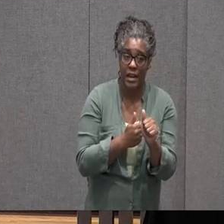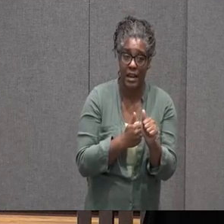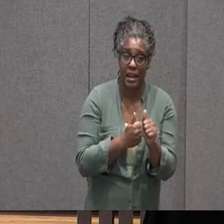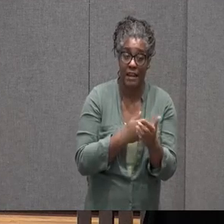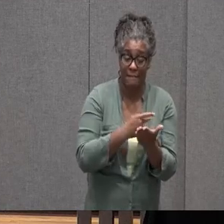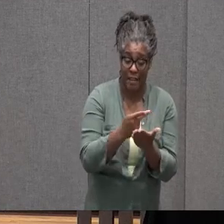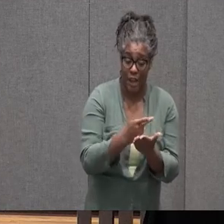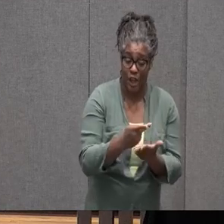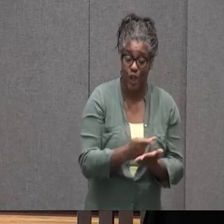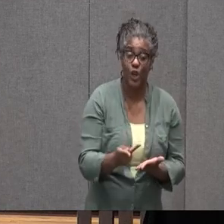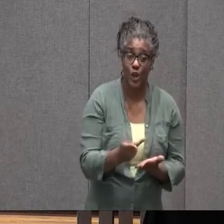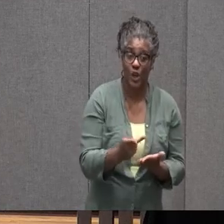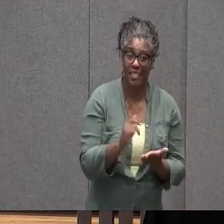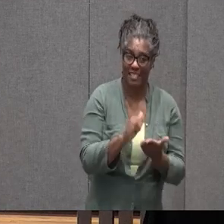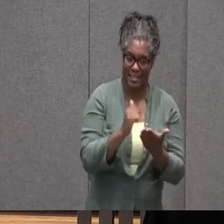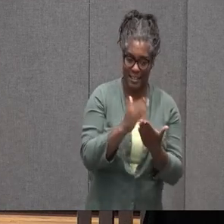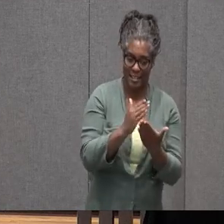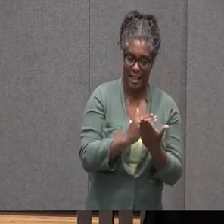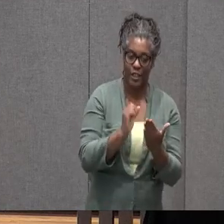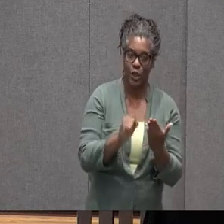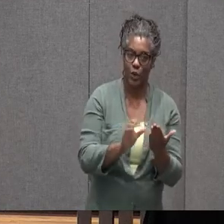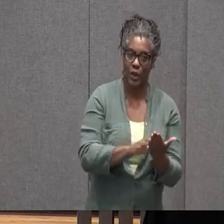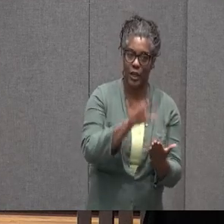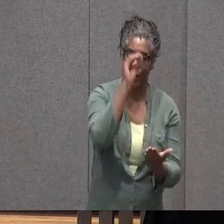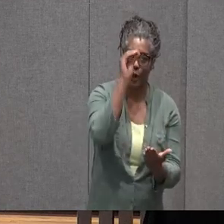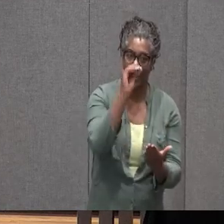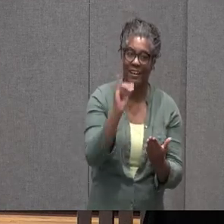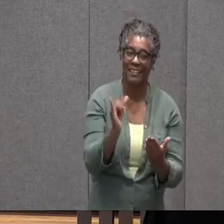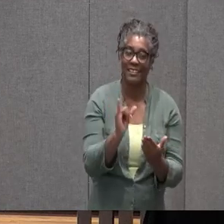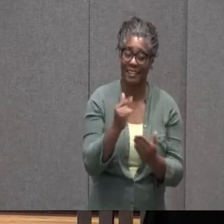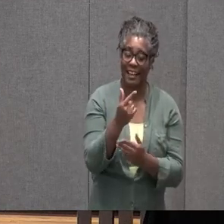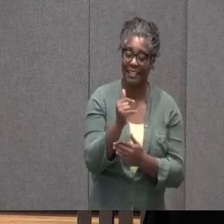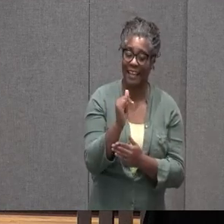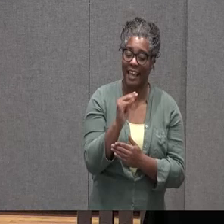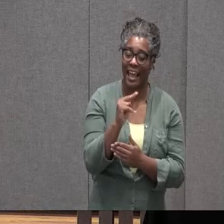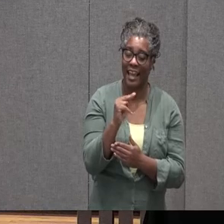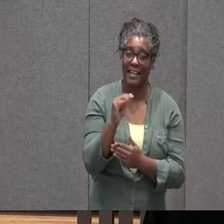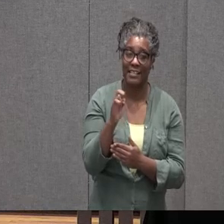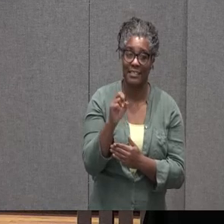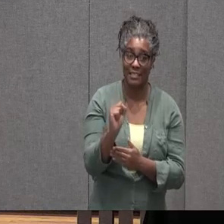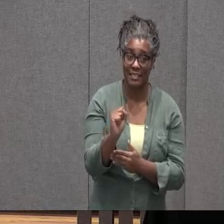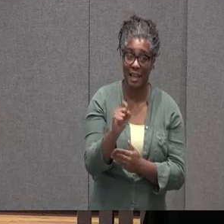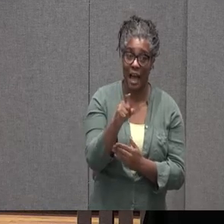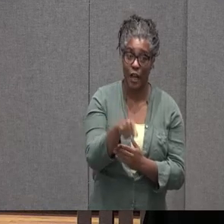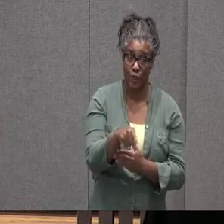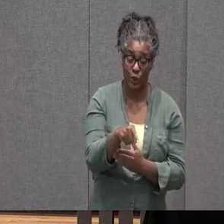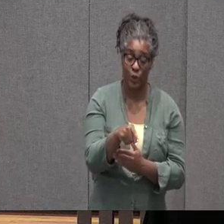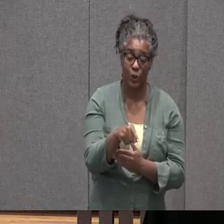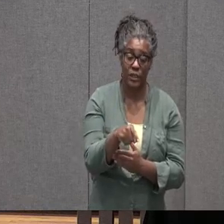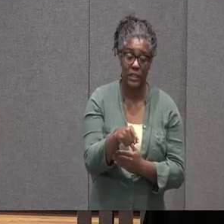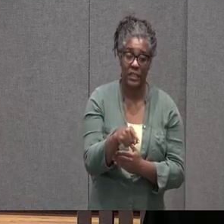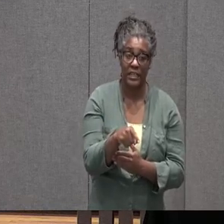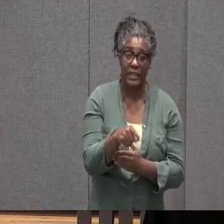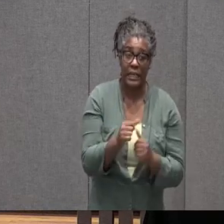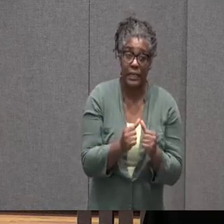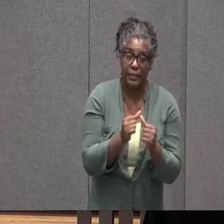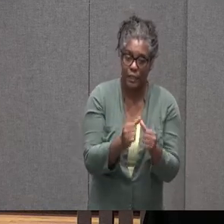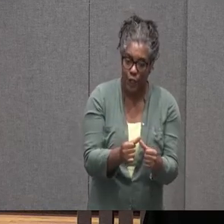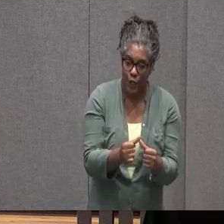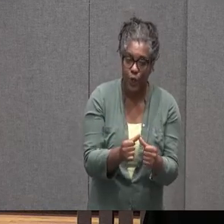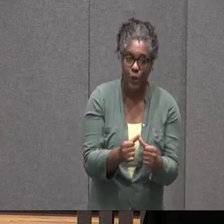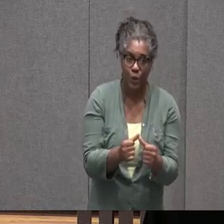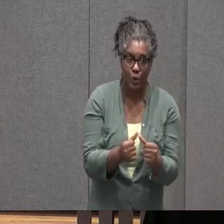failure is a lesson to be learned. And just like the gains were having to continue with their